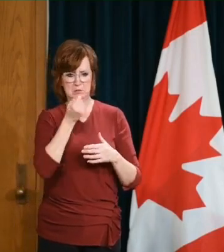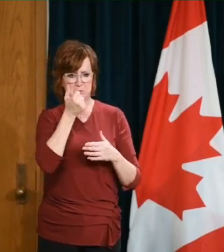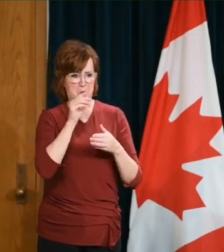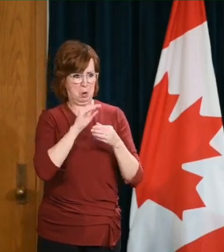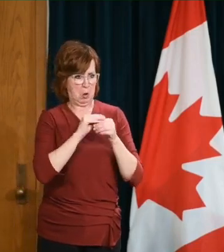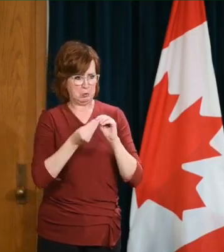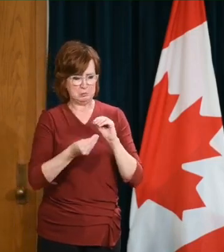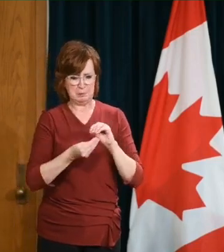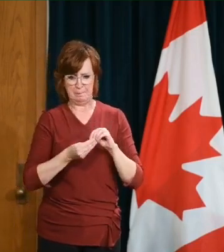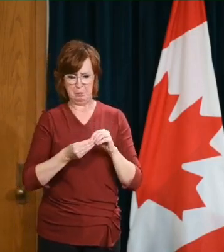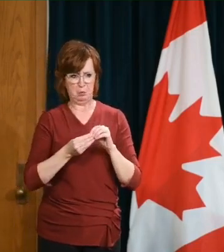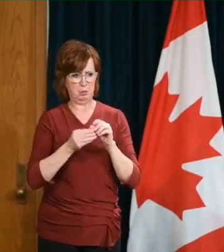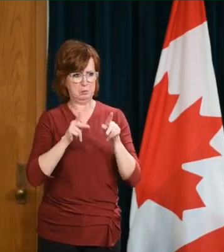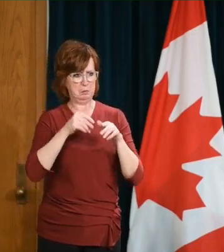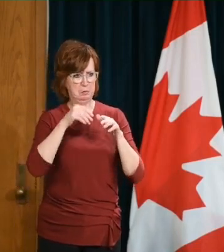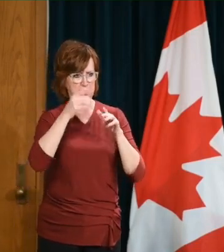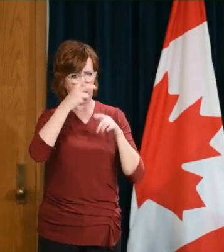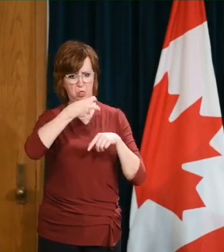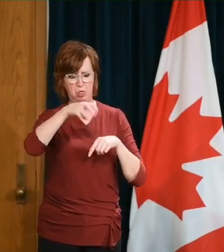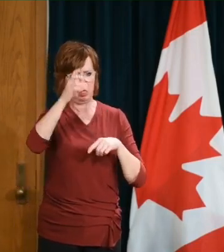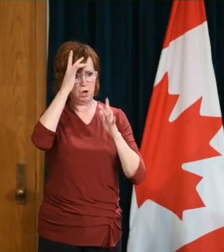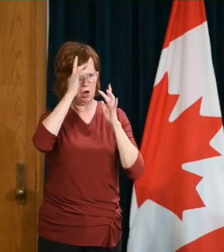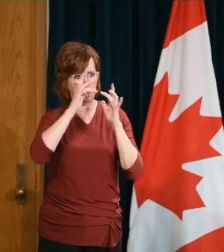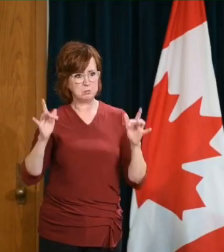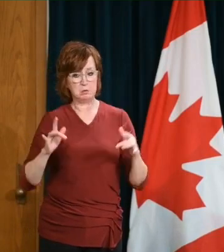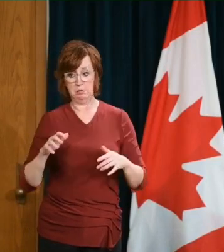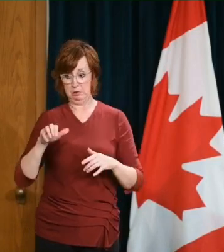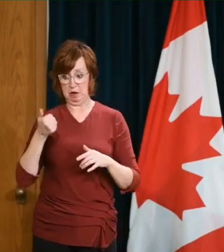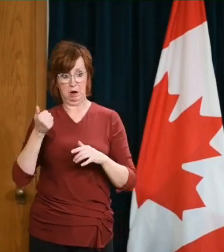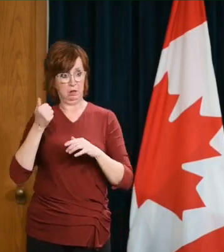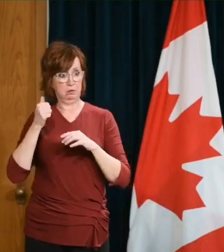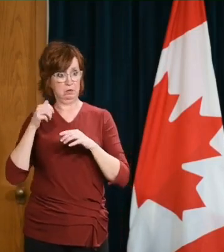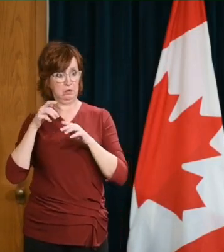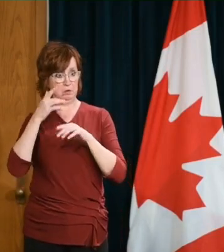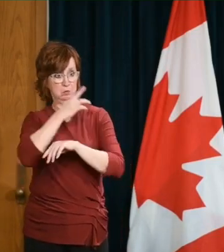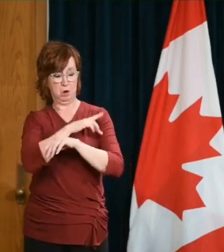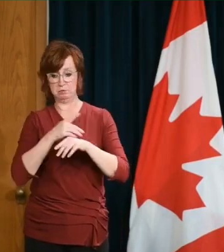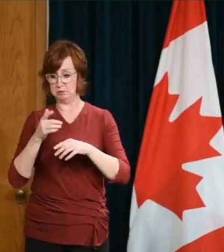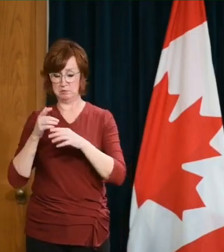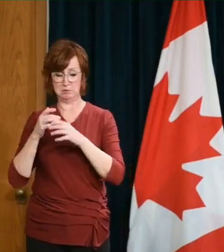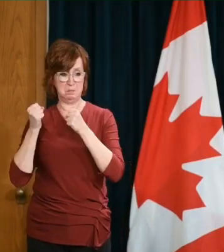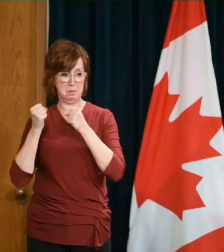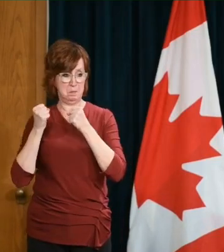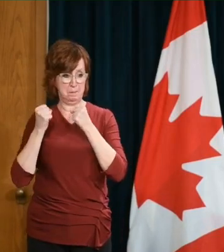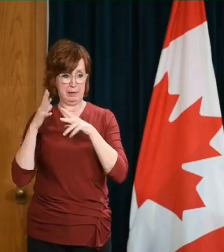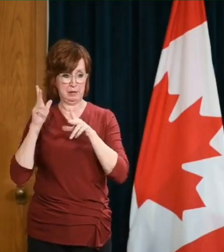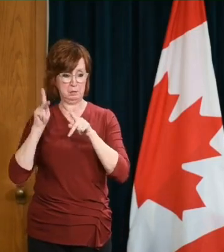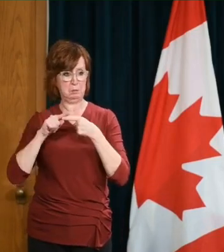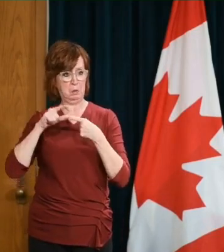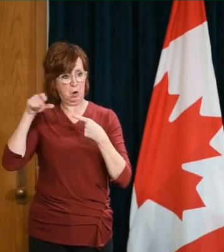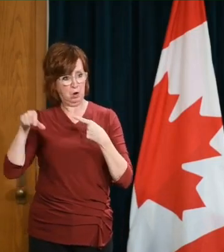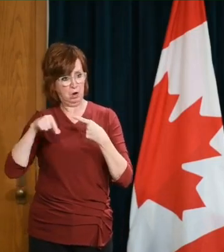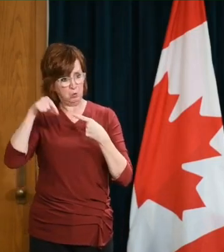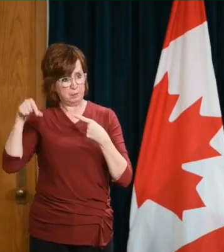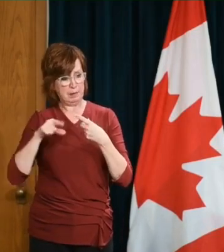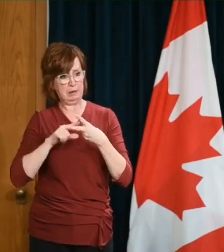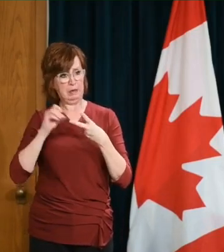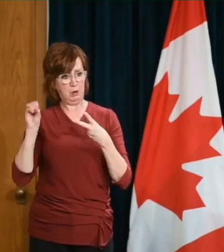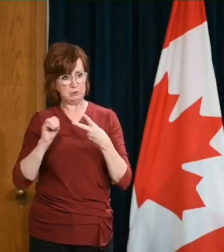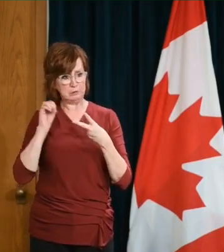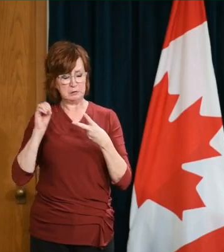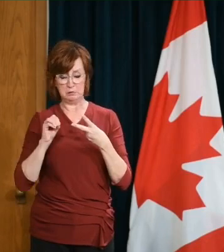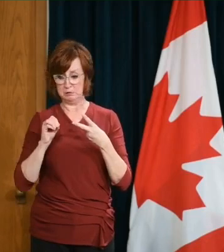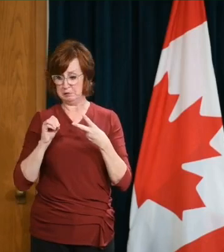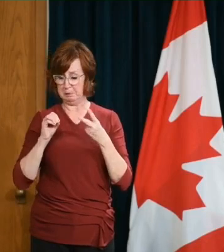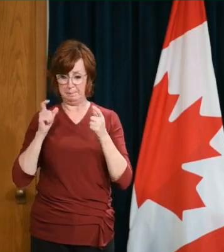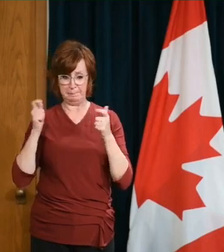through PPE like you see in other jurisdictions that are experiencing different peaks in demands, in particular Quebec and Ontario. But we